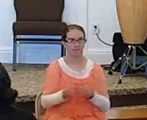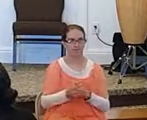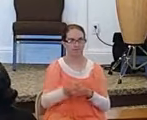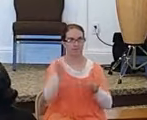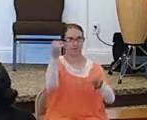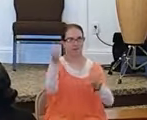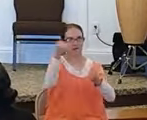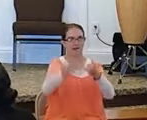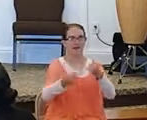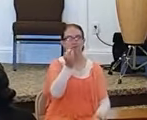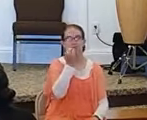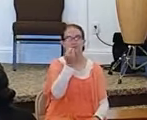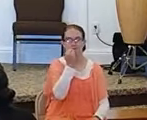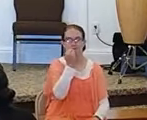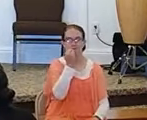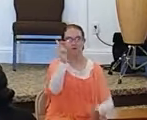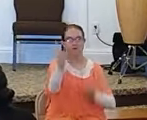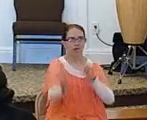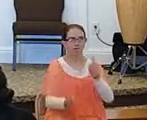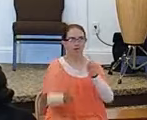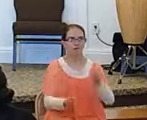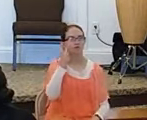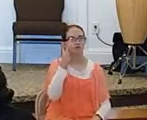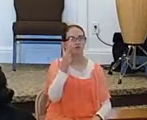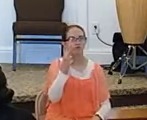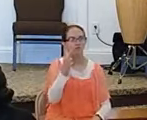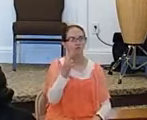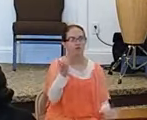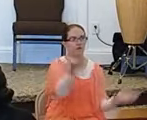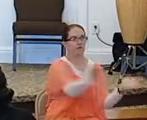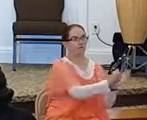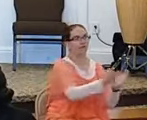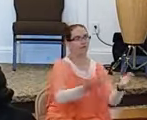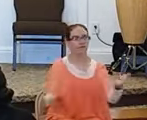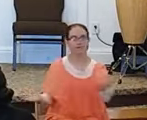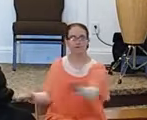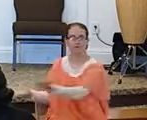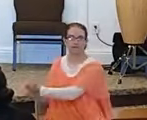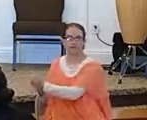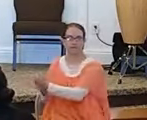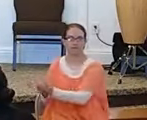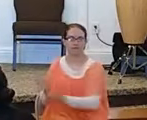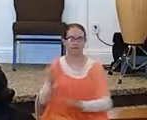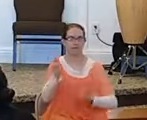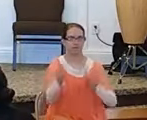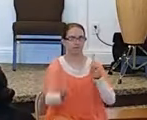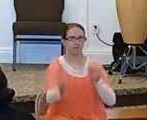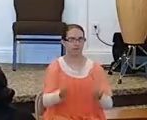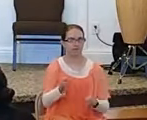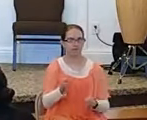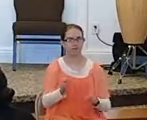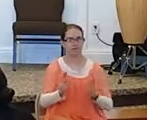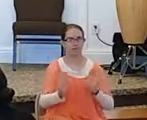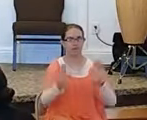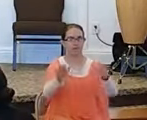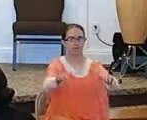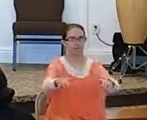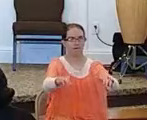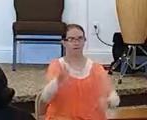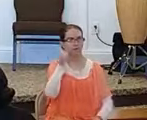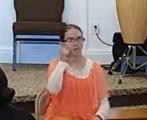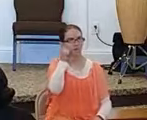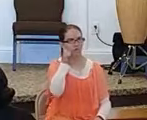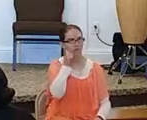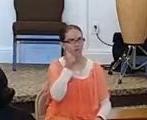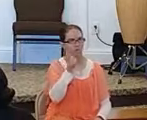Last Supper. These were the guys that saw him when he was crucified. These are the guys that went to the tomb with the girls